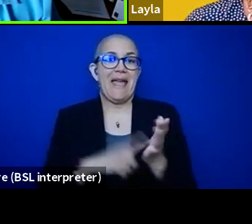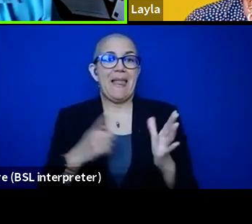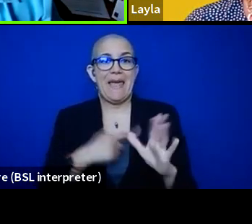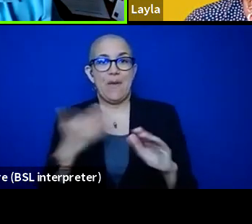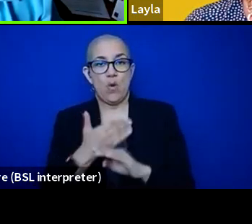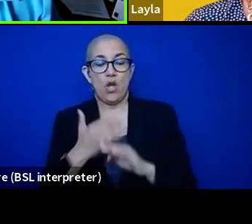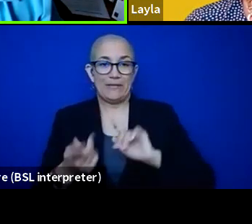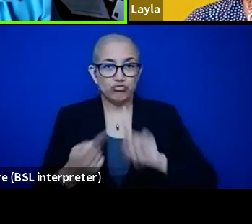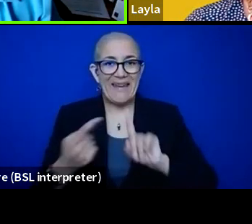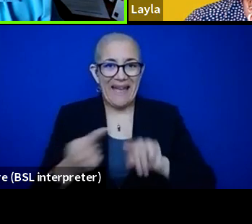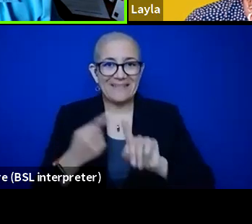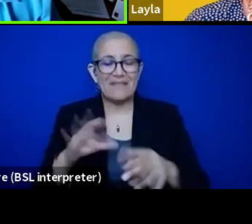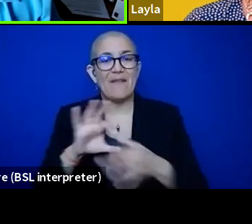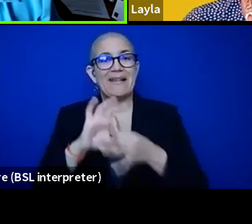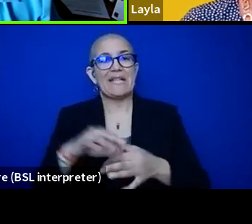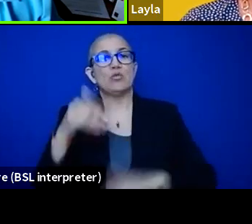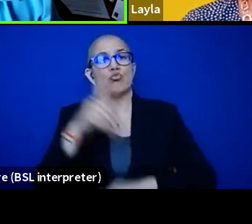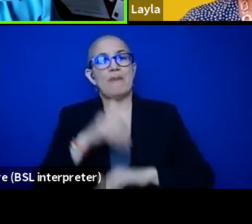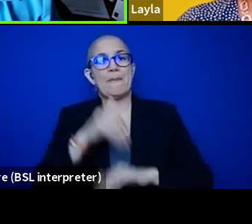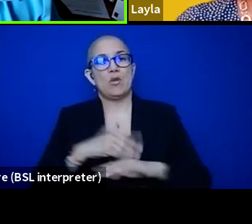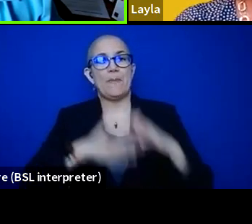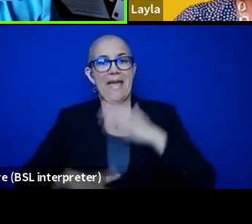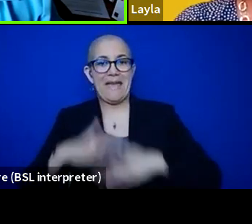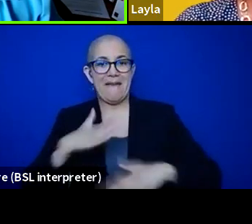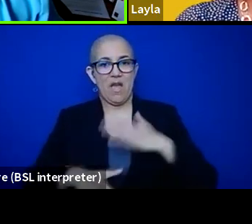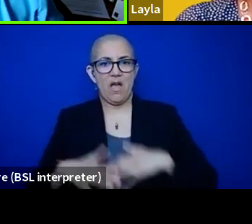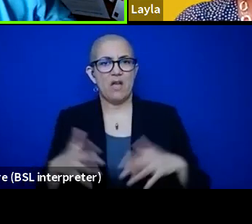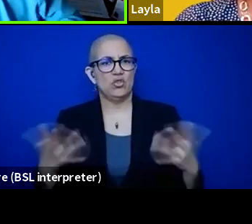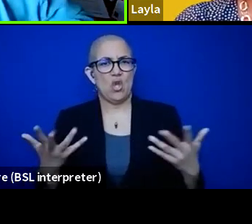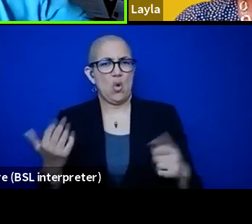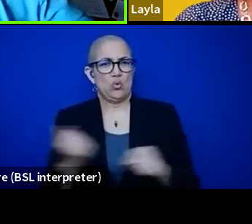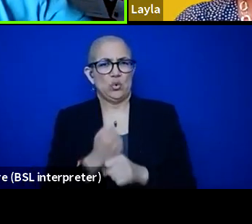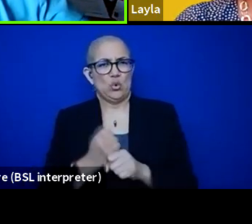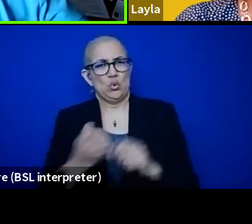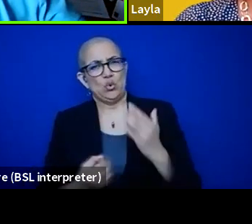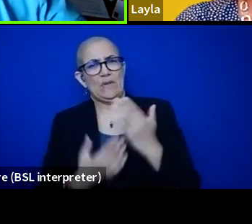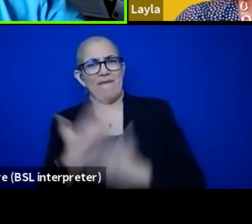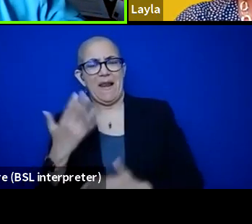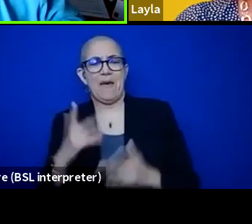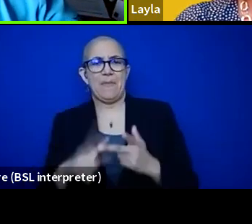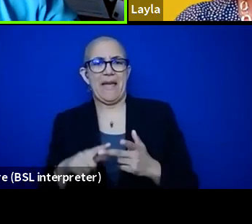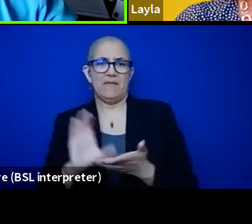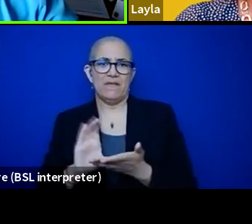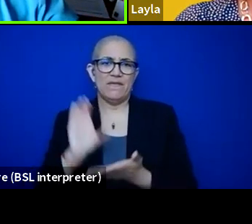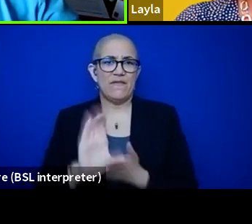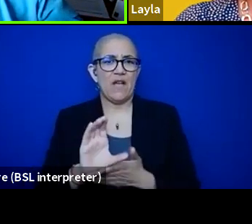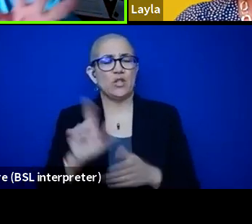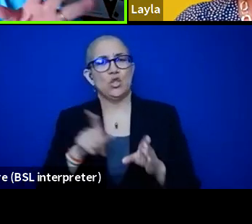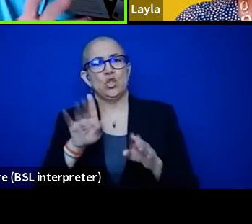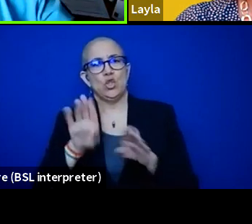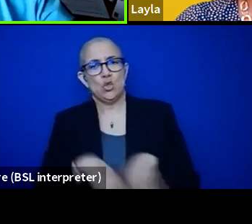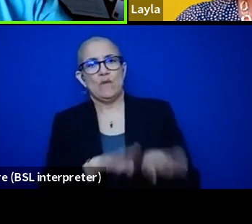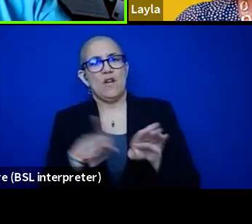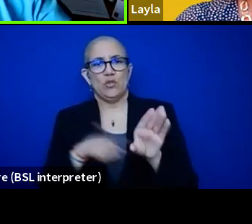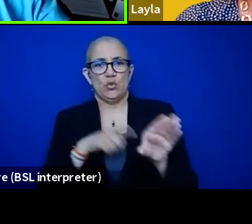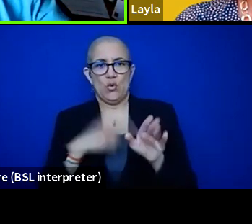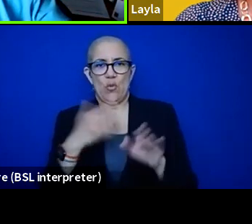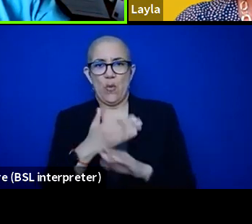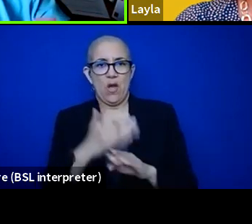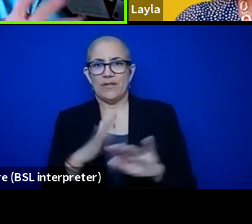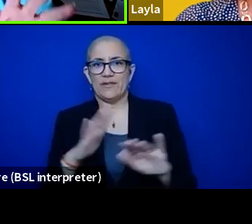reactive and related to criminal behaviour. So what will you do to develop and fund universal youth work so that we don't